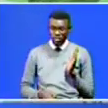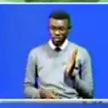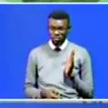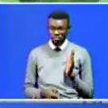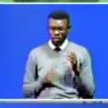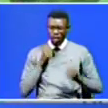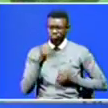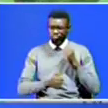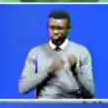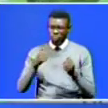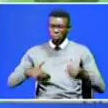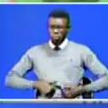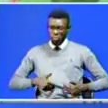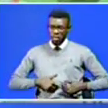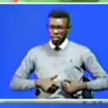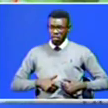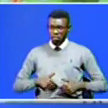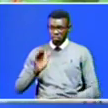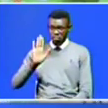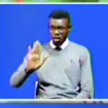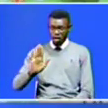a race for the young ones.